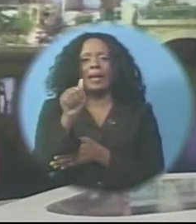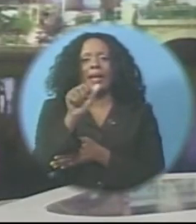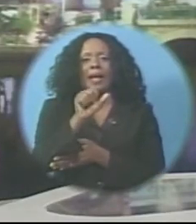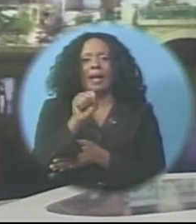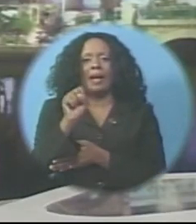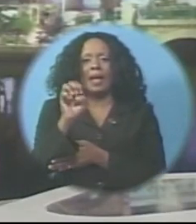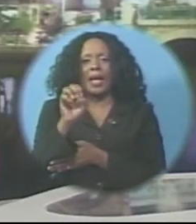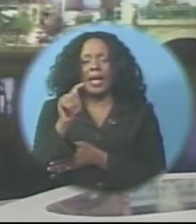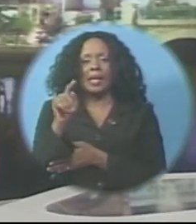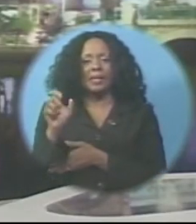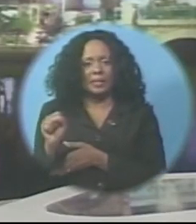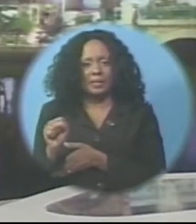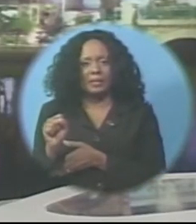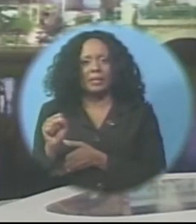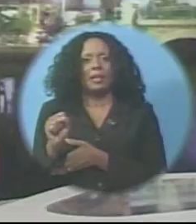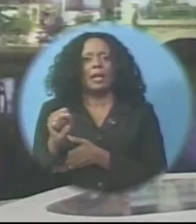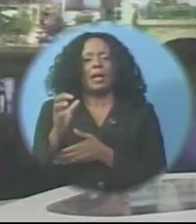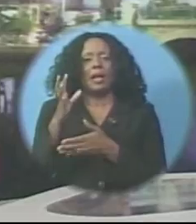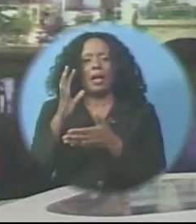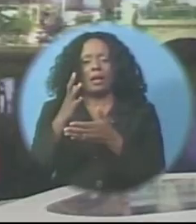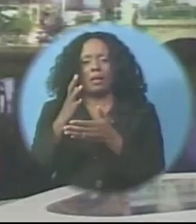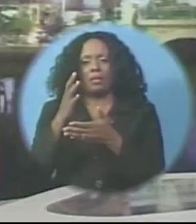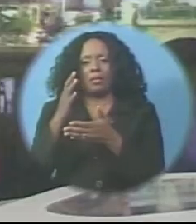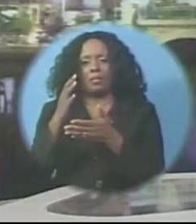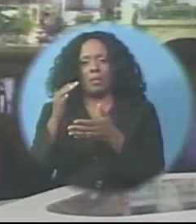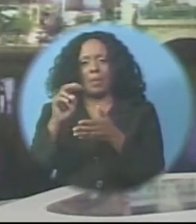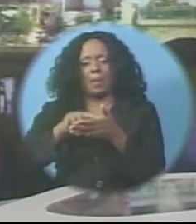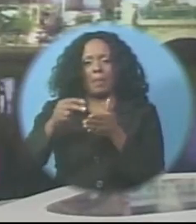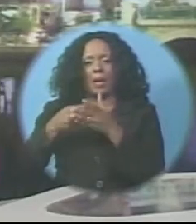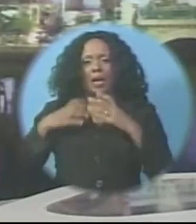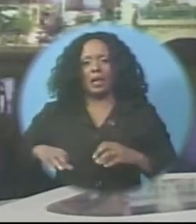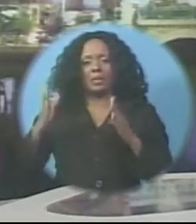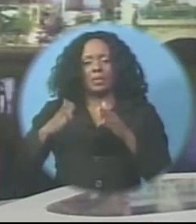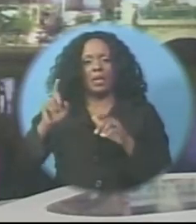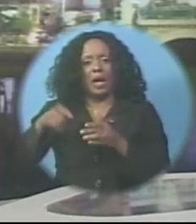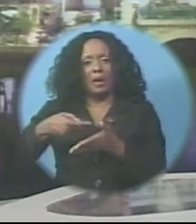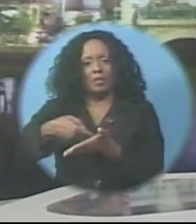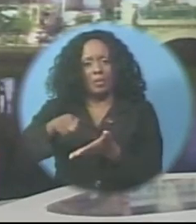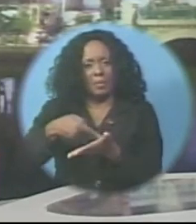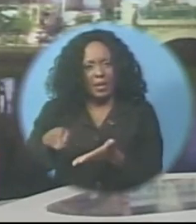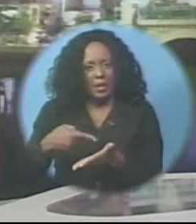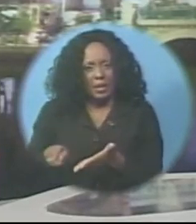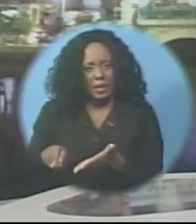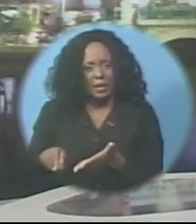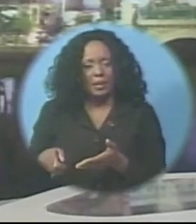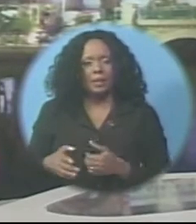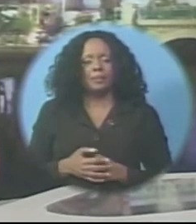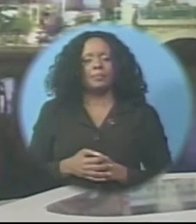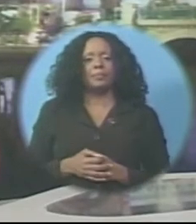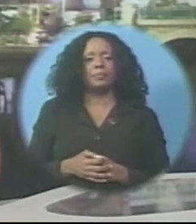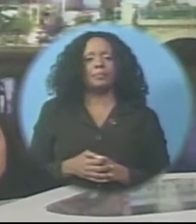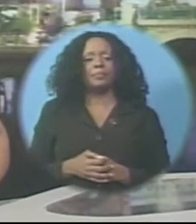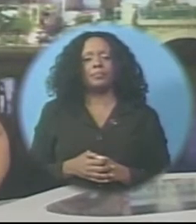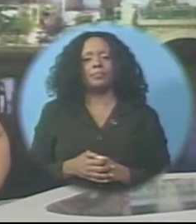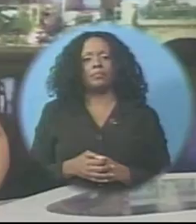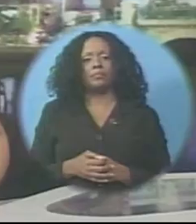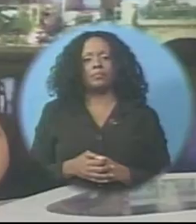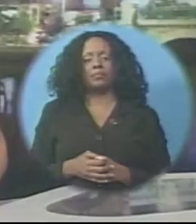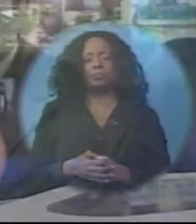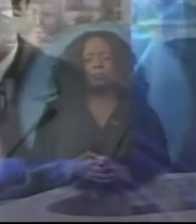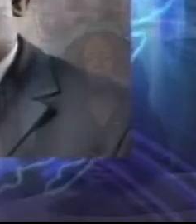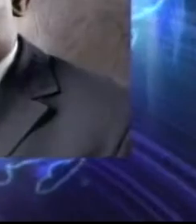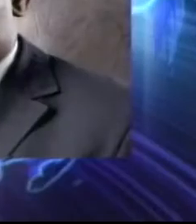will be passed on to customers. He says this is an attempt to bolster the declining foreign reserves. It is